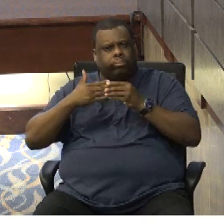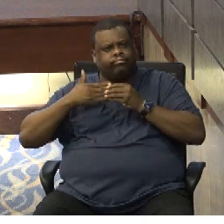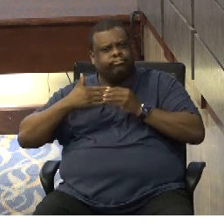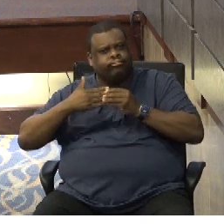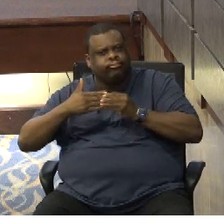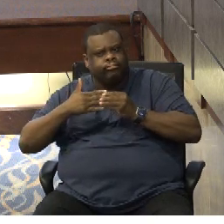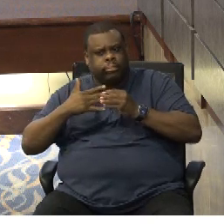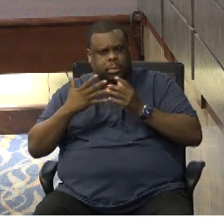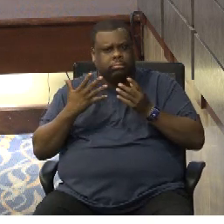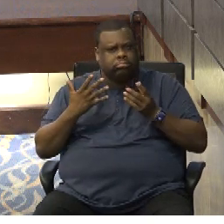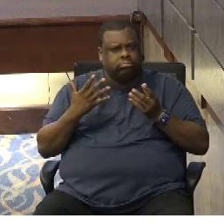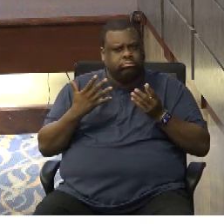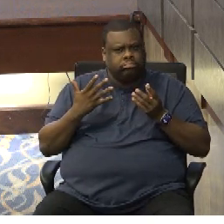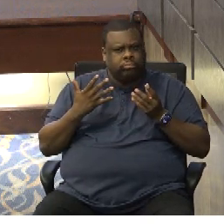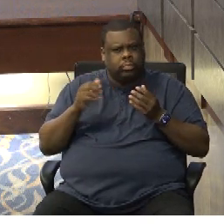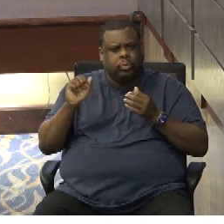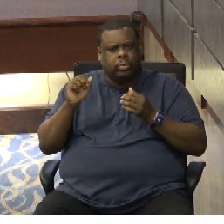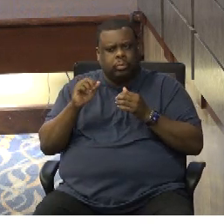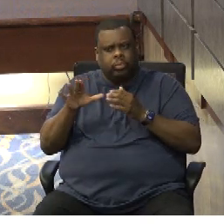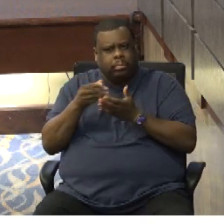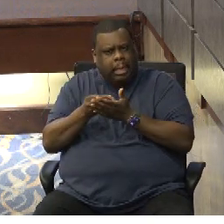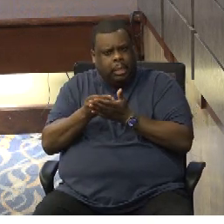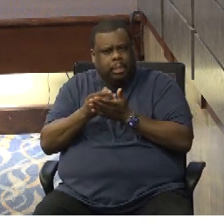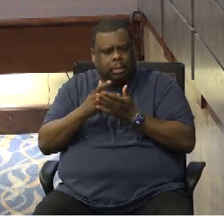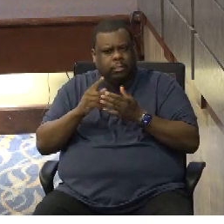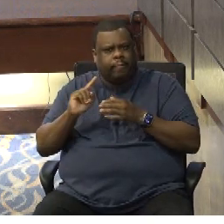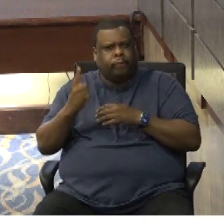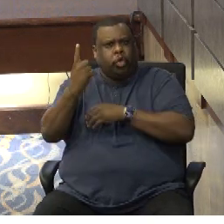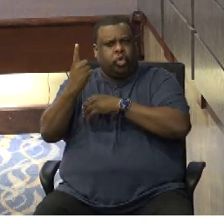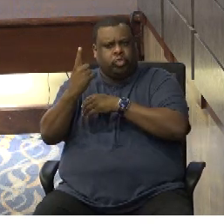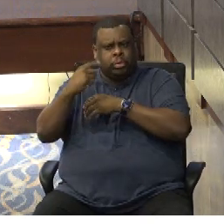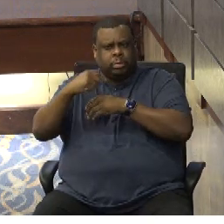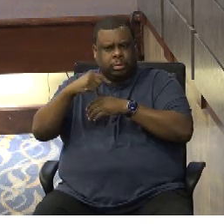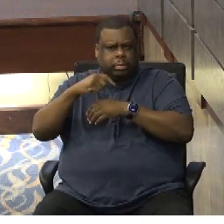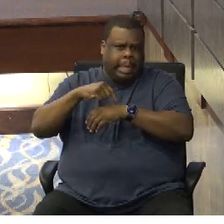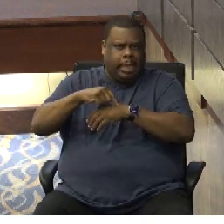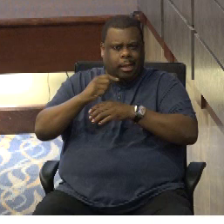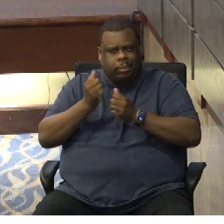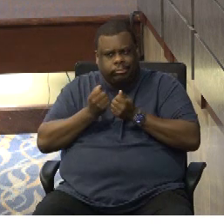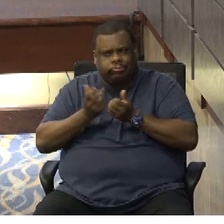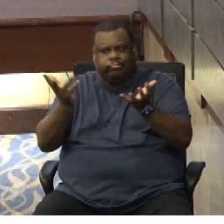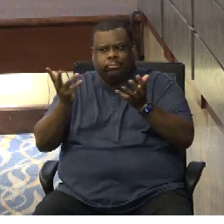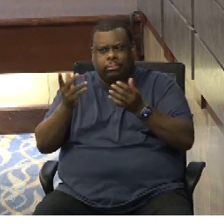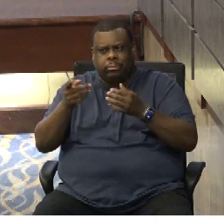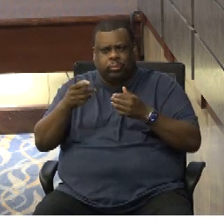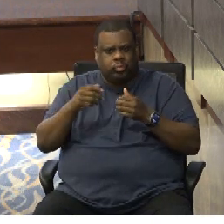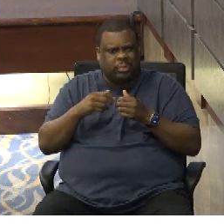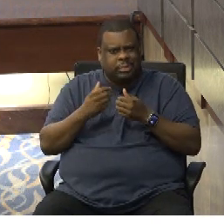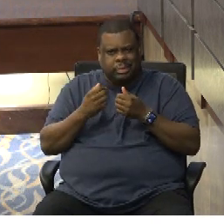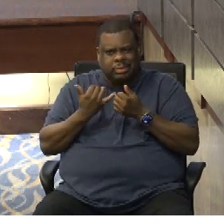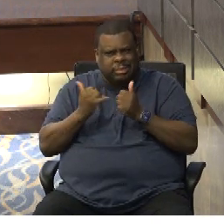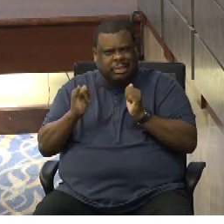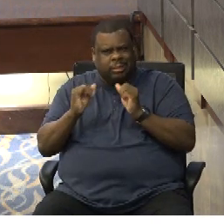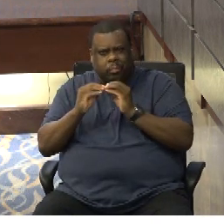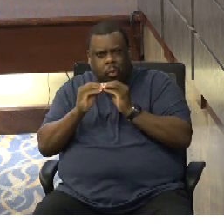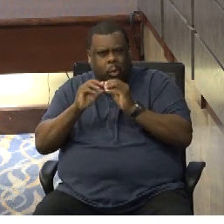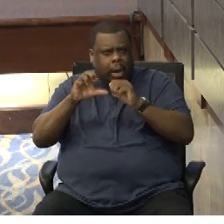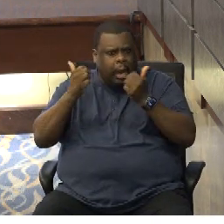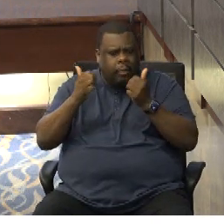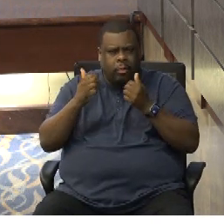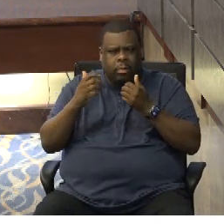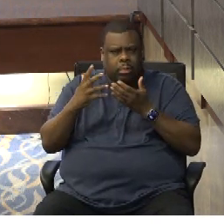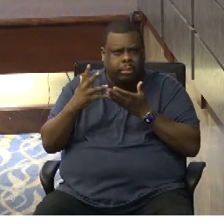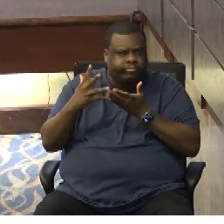rules, as was seen with their first go-around, we are still evaluating all of our options as it relates to the city's funding